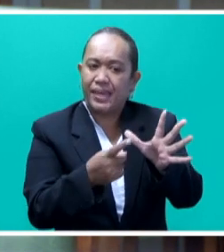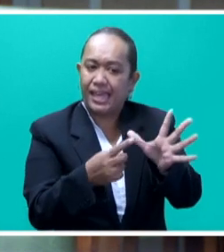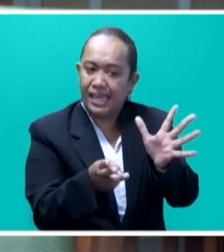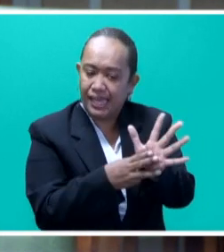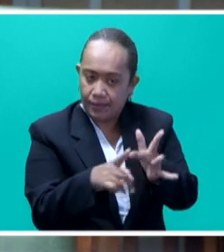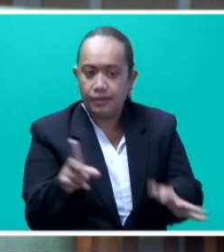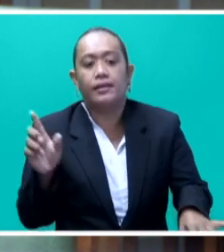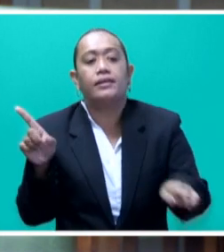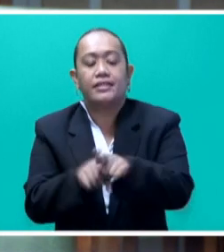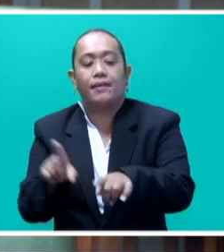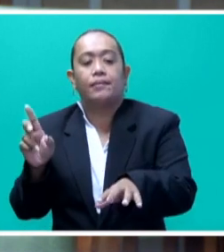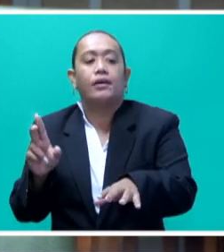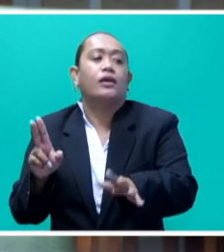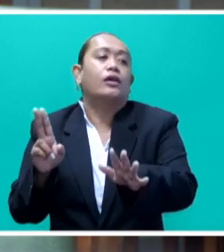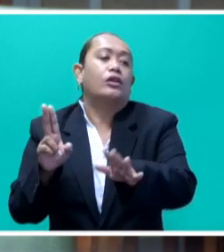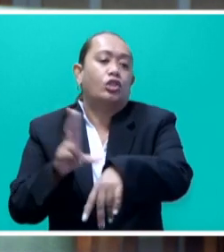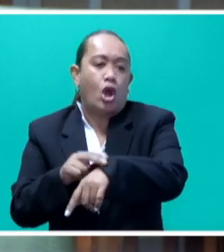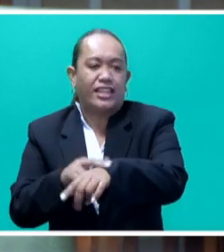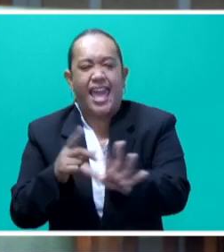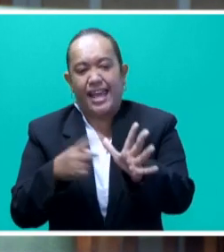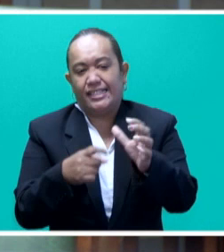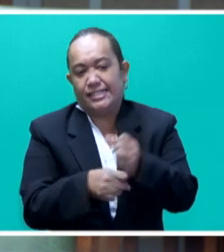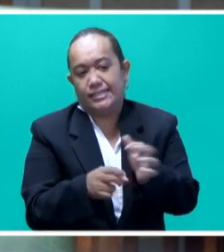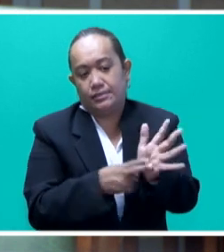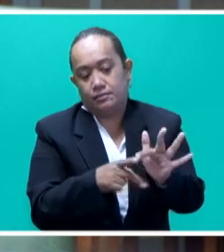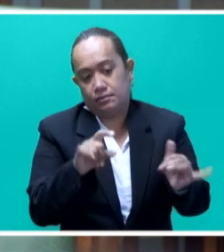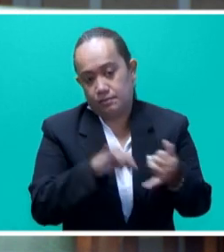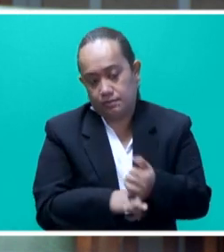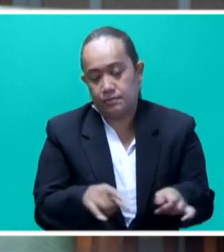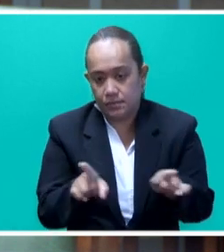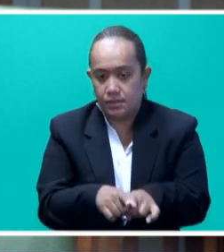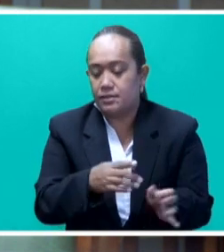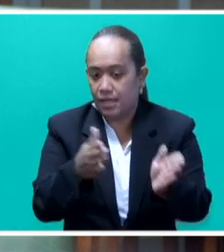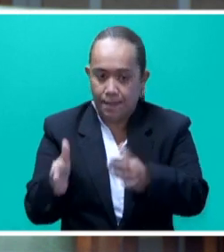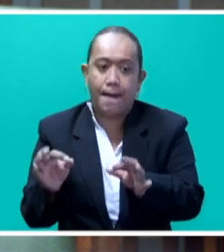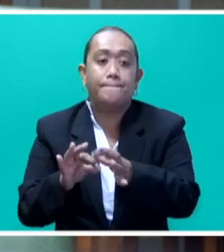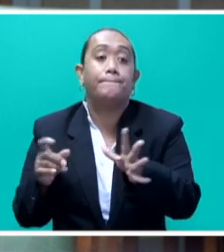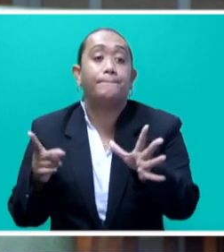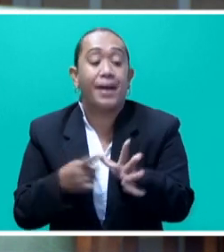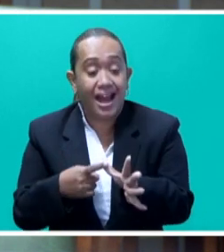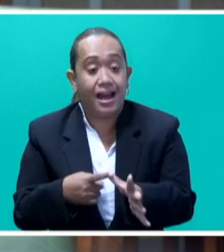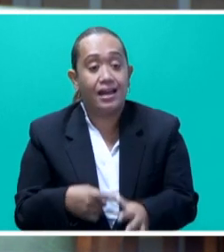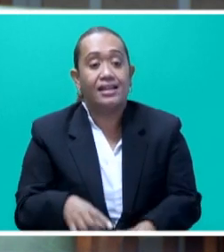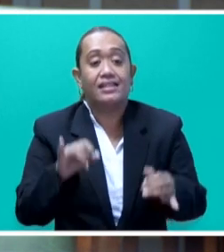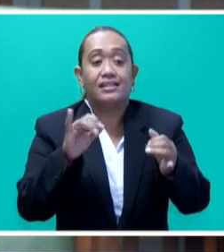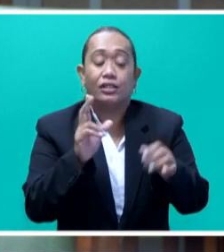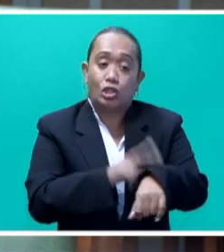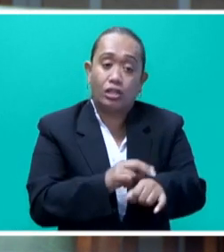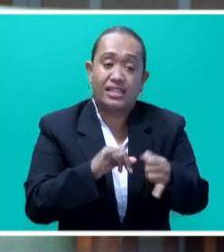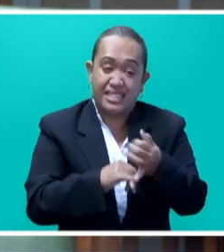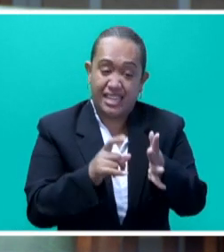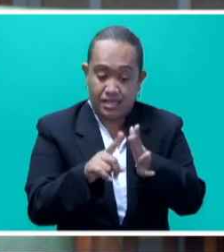Boyd. In Ba, we have Dr. Singh's Medical Center, 10 Bank Street, Ba, Dr.